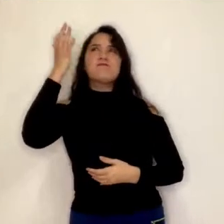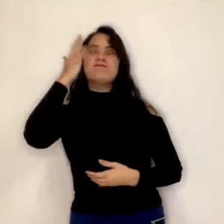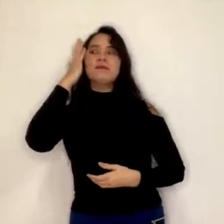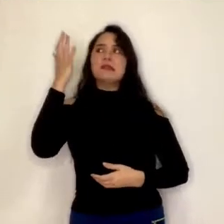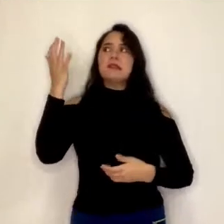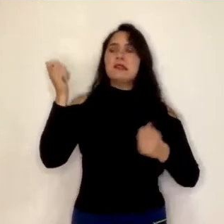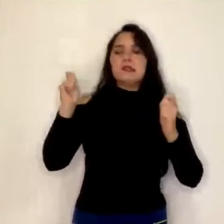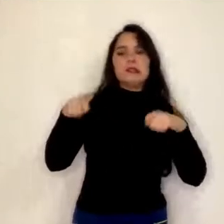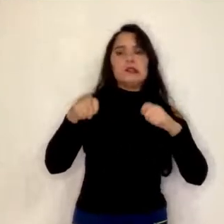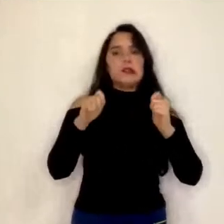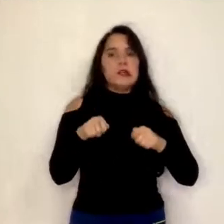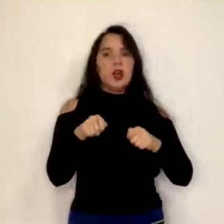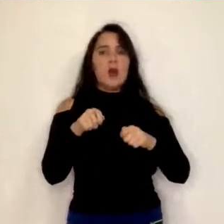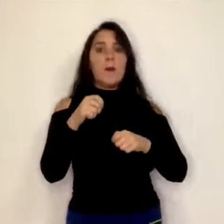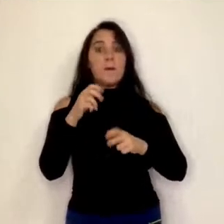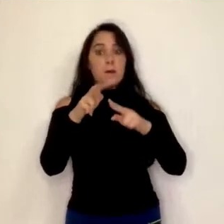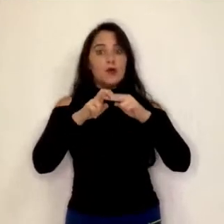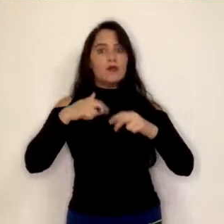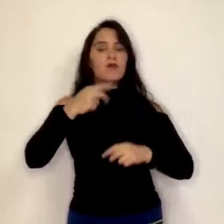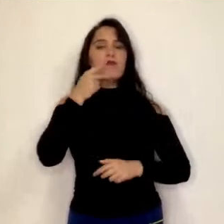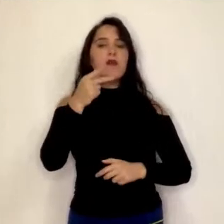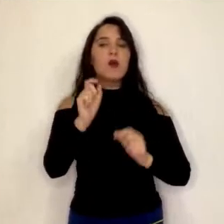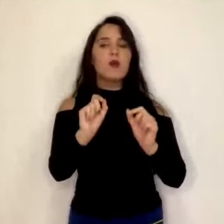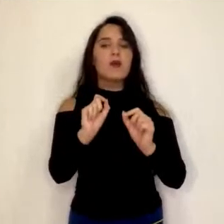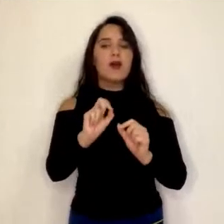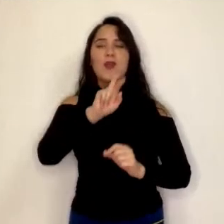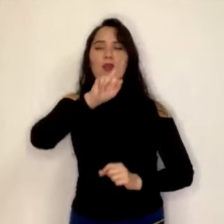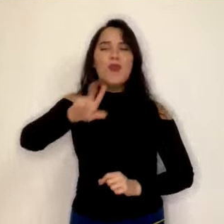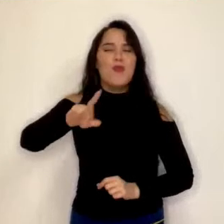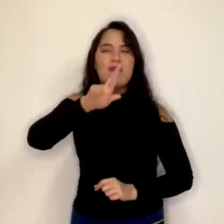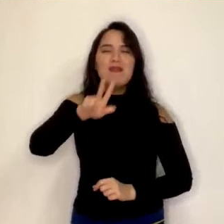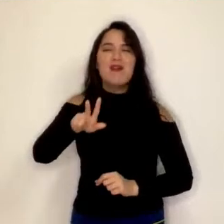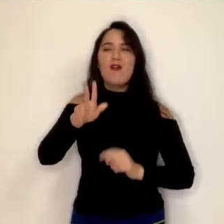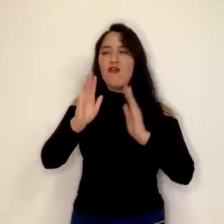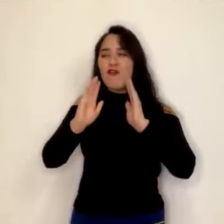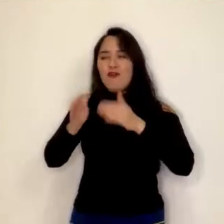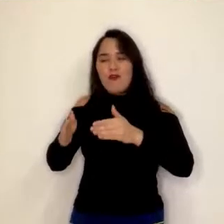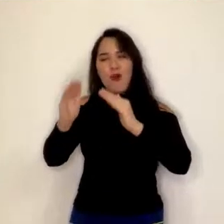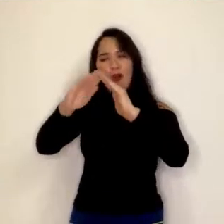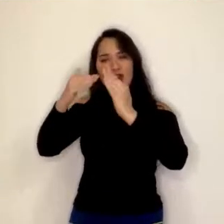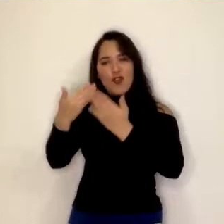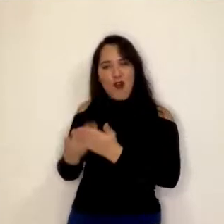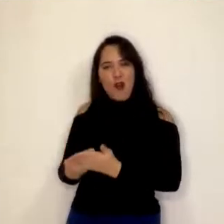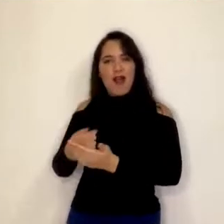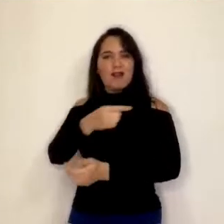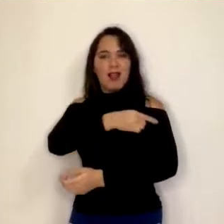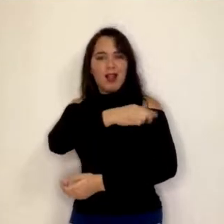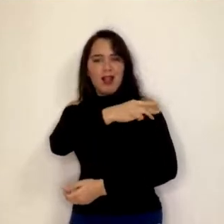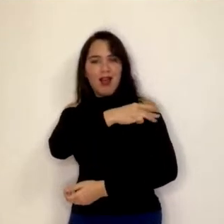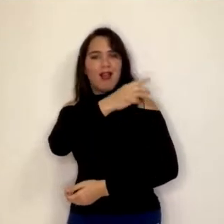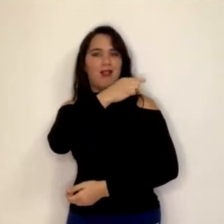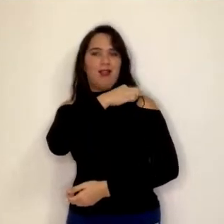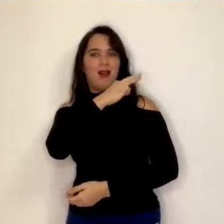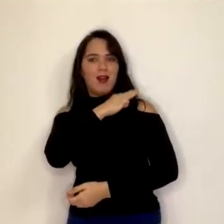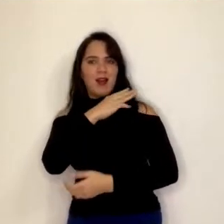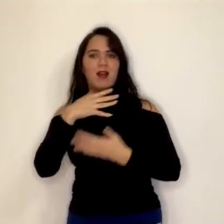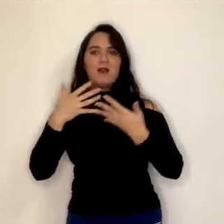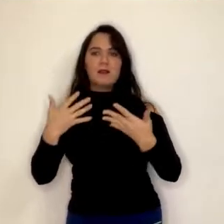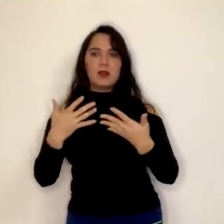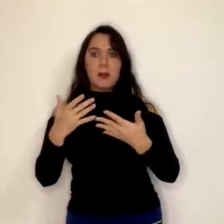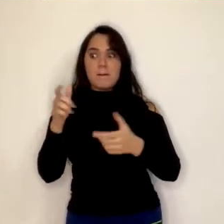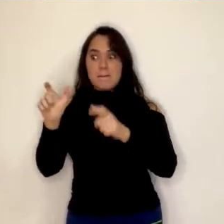was unavoidable. So what is basic education. Impoverished people